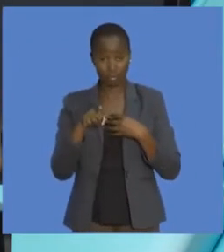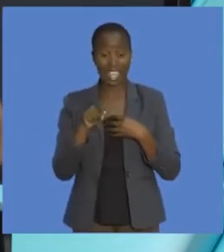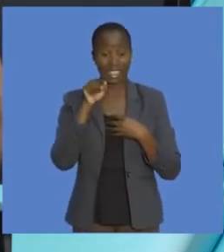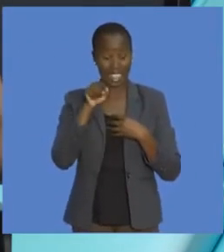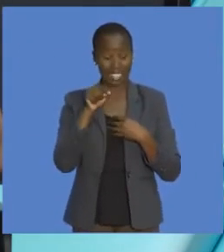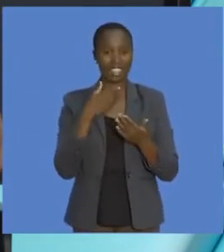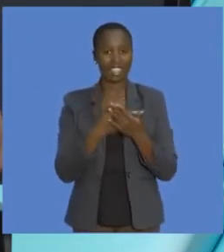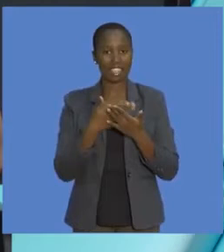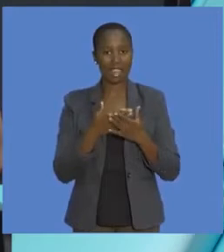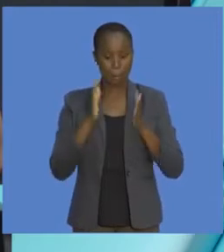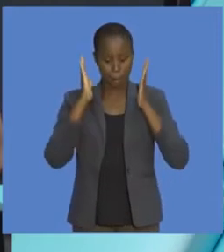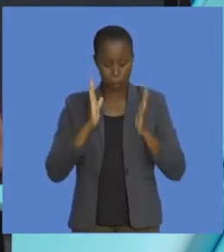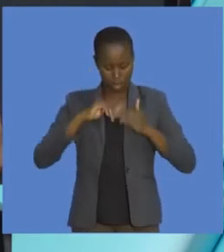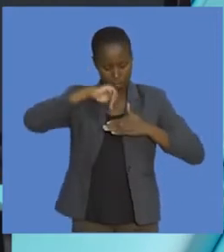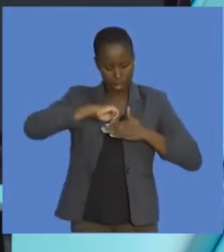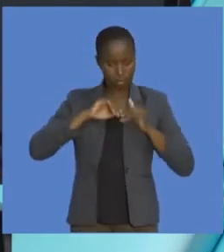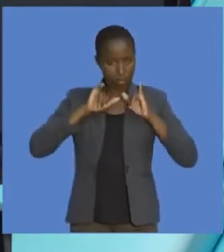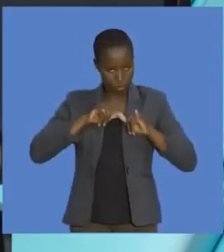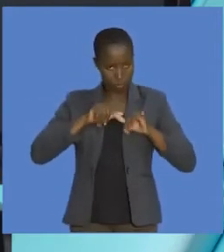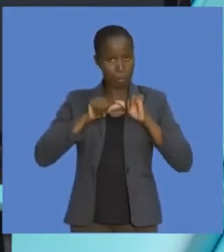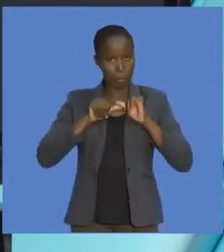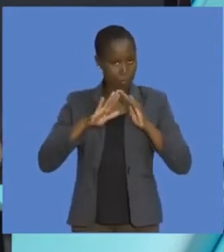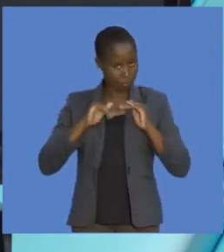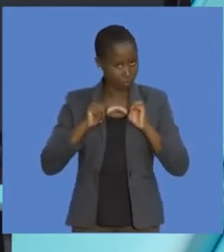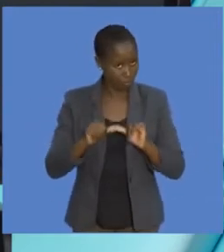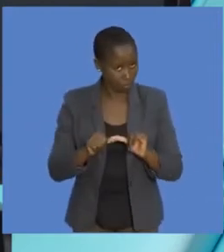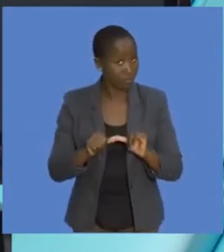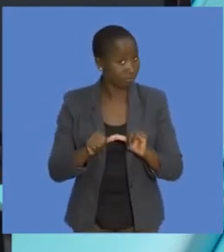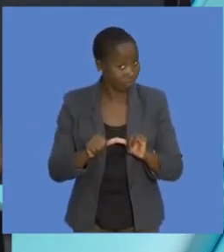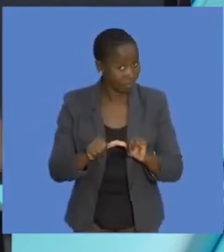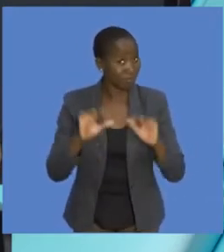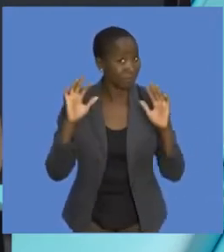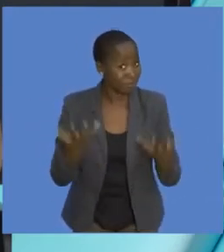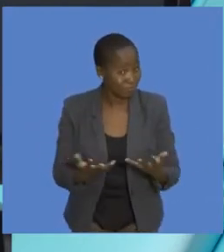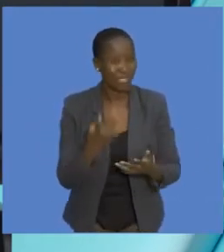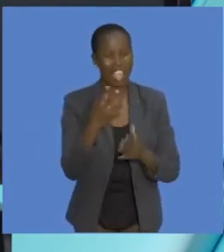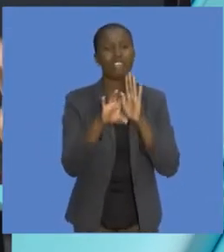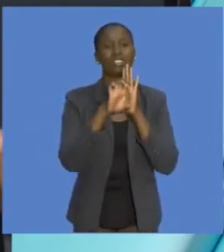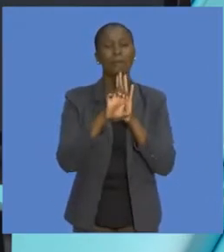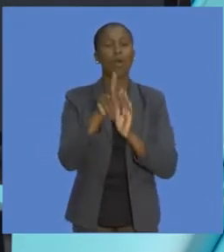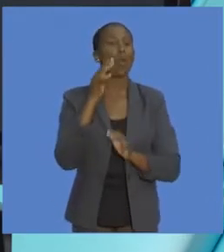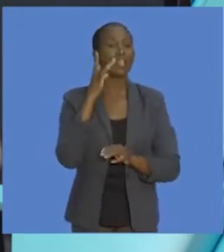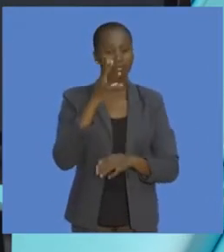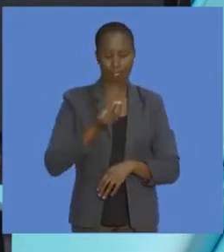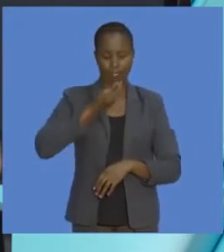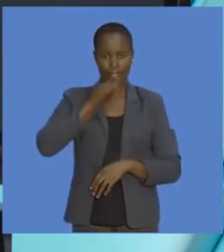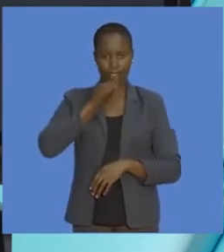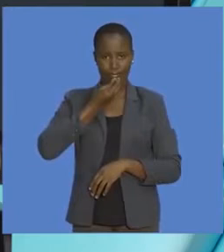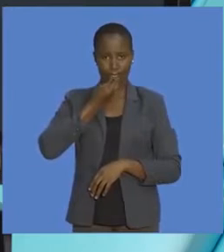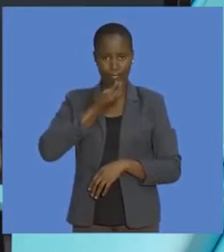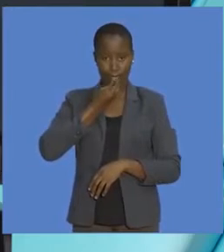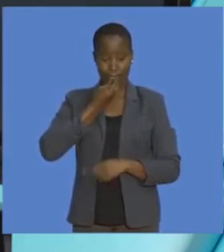within the normal range. Essentially, that happens when you consume a meal and your blood sugar levels